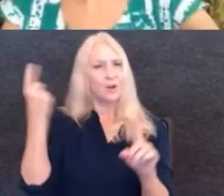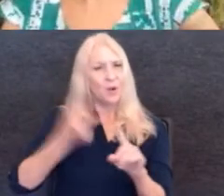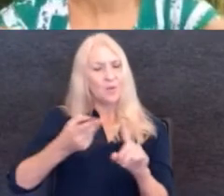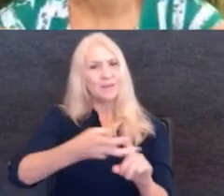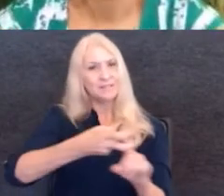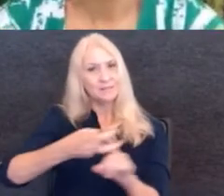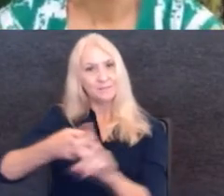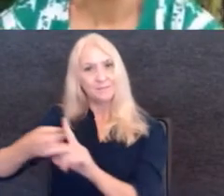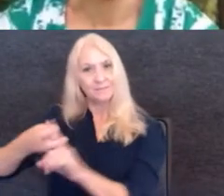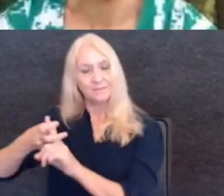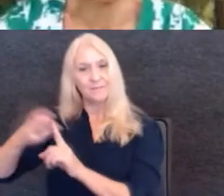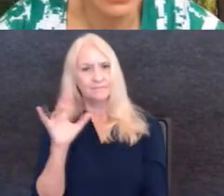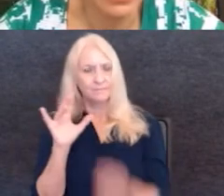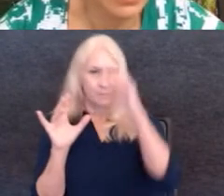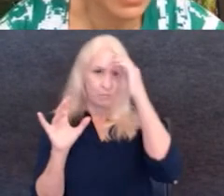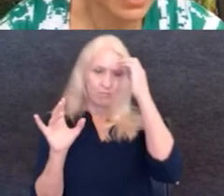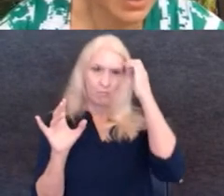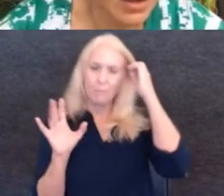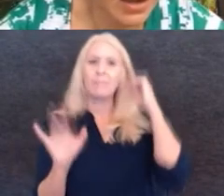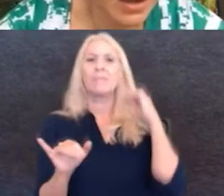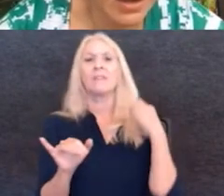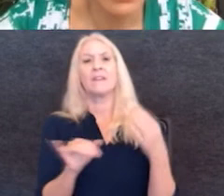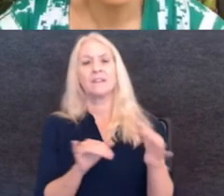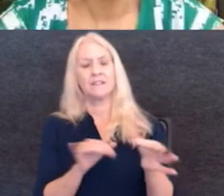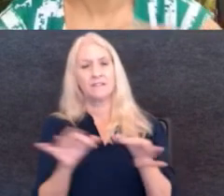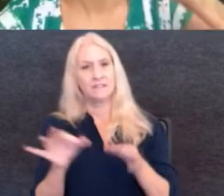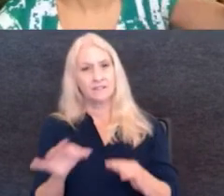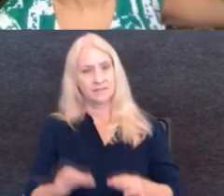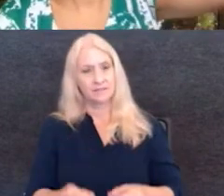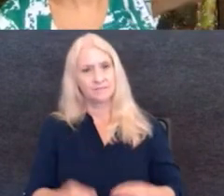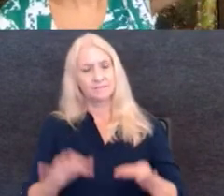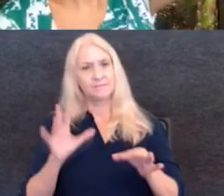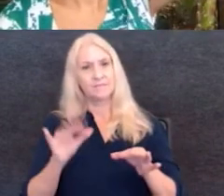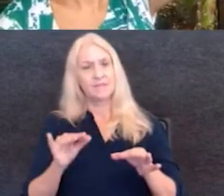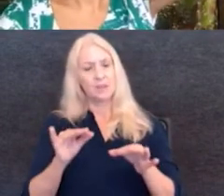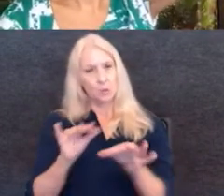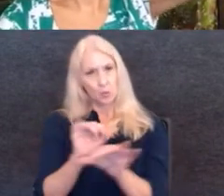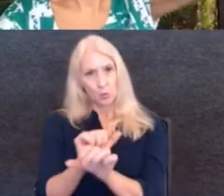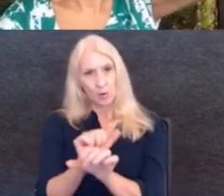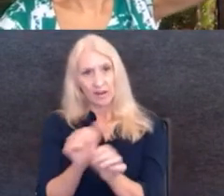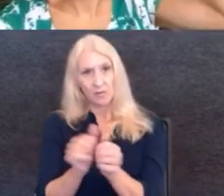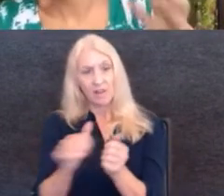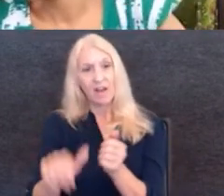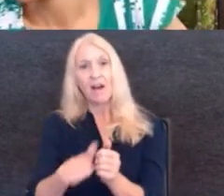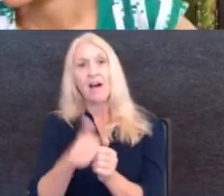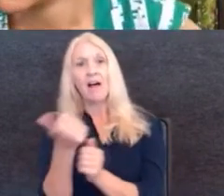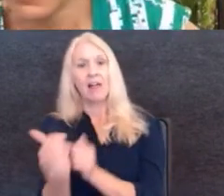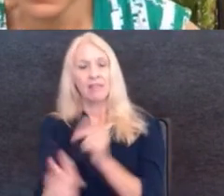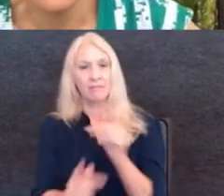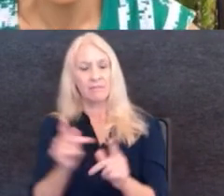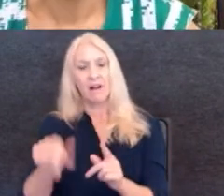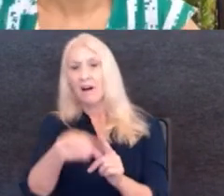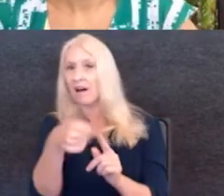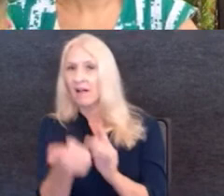Atlanta around. Explain your camaraderie with others, Héctor, with other